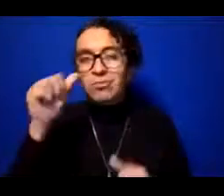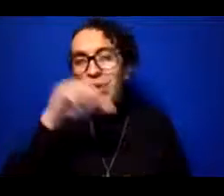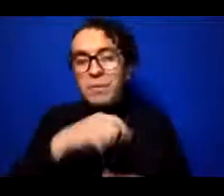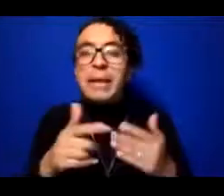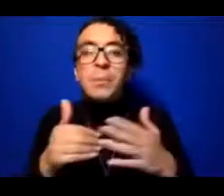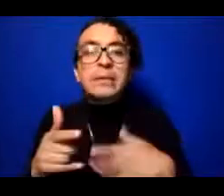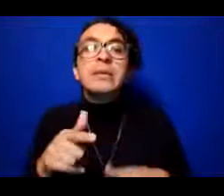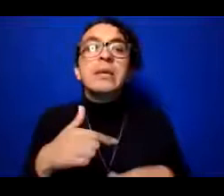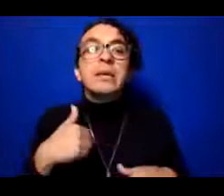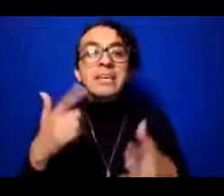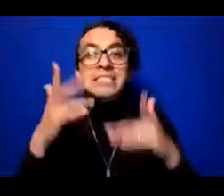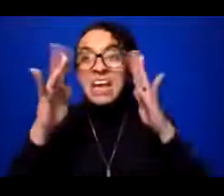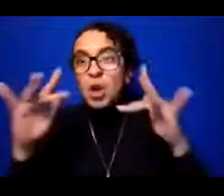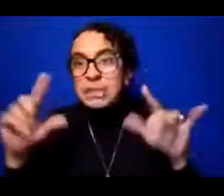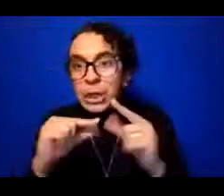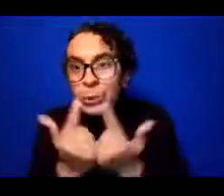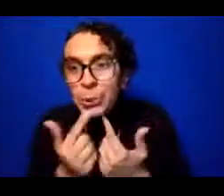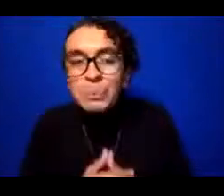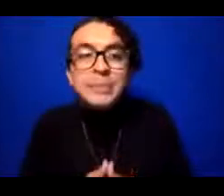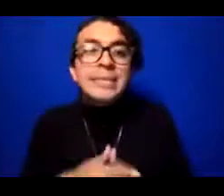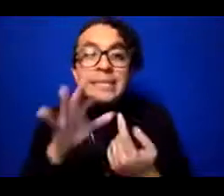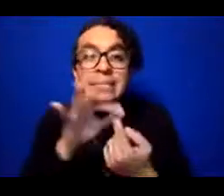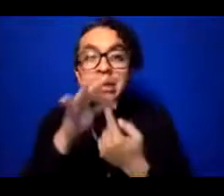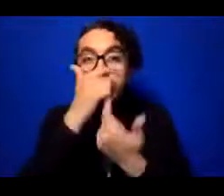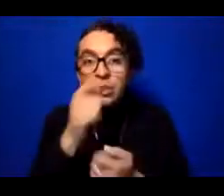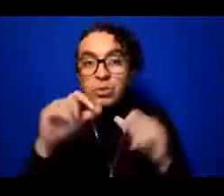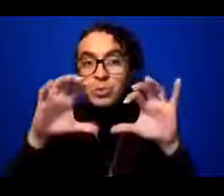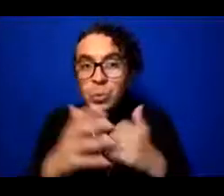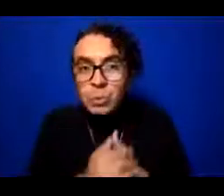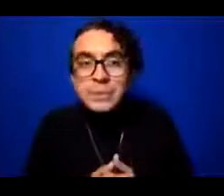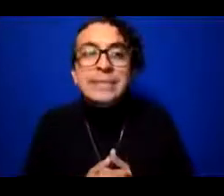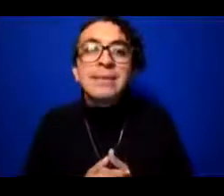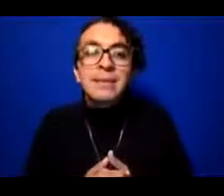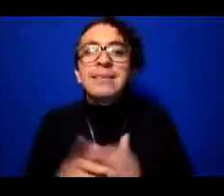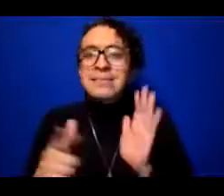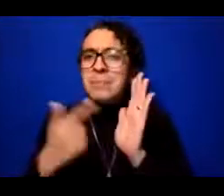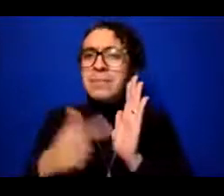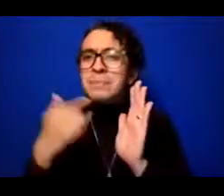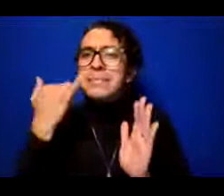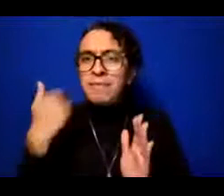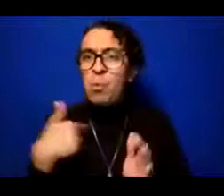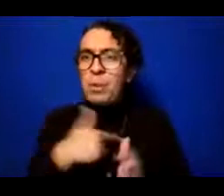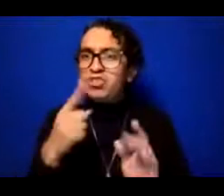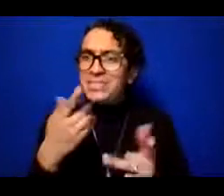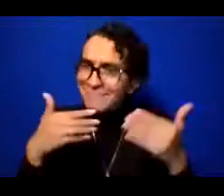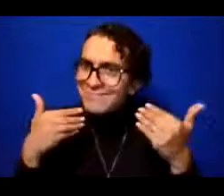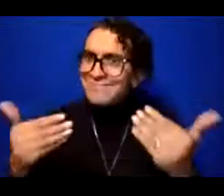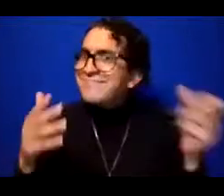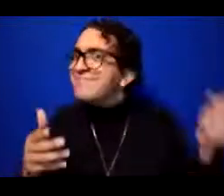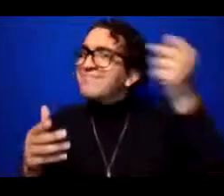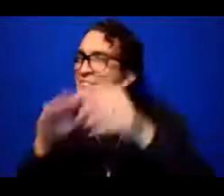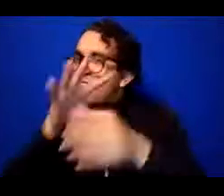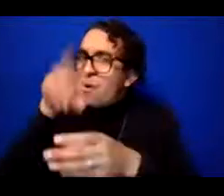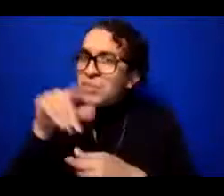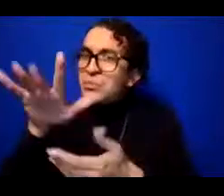great diversity groups out there, special interest groups. So sometimes, you know, just getting our kids involved in group settings in